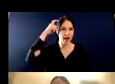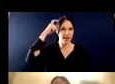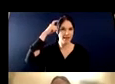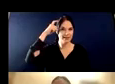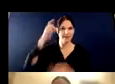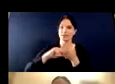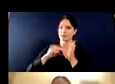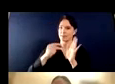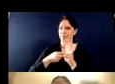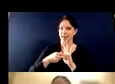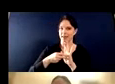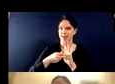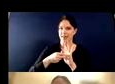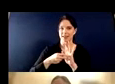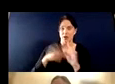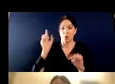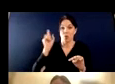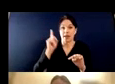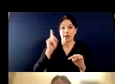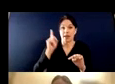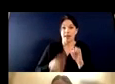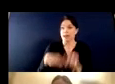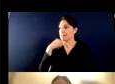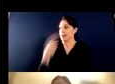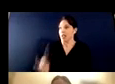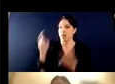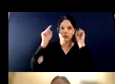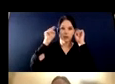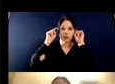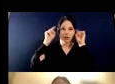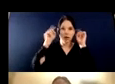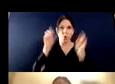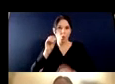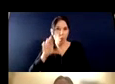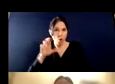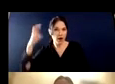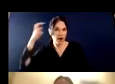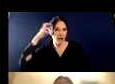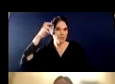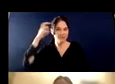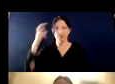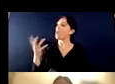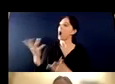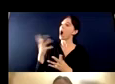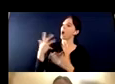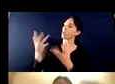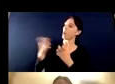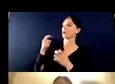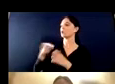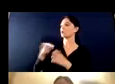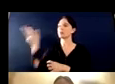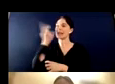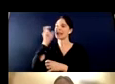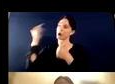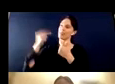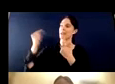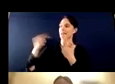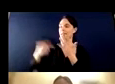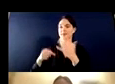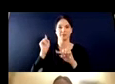implant and tell it what exactly we want to hear. We can't direct it to amplify the voice of